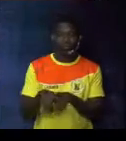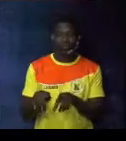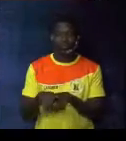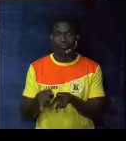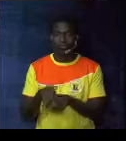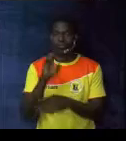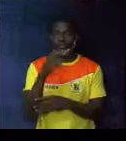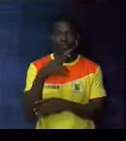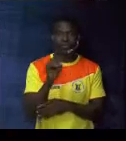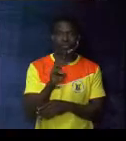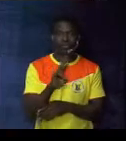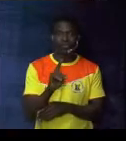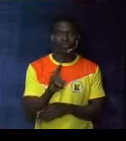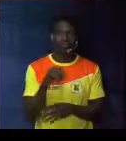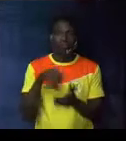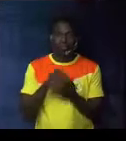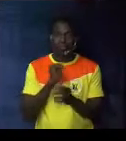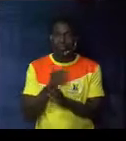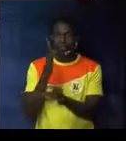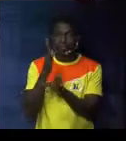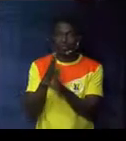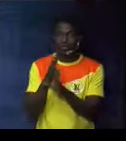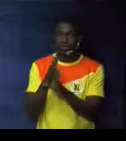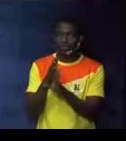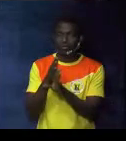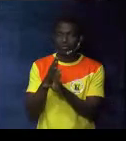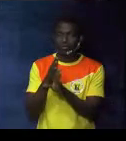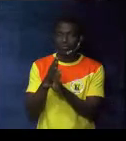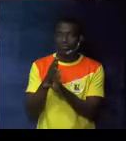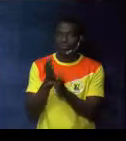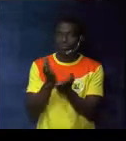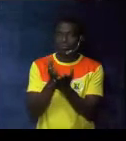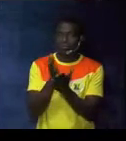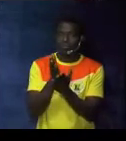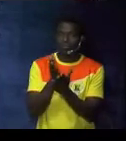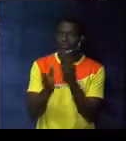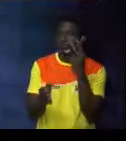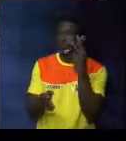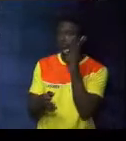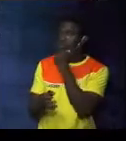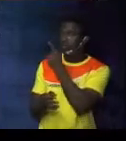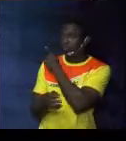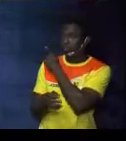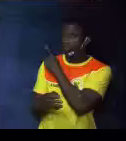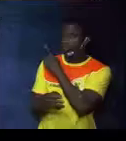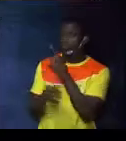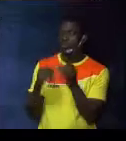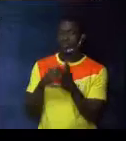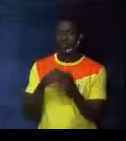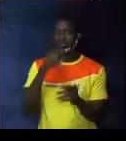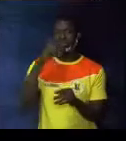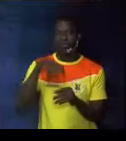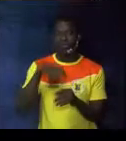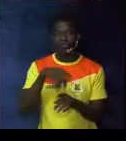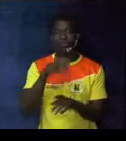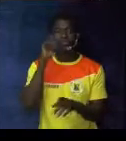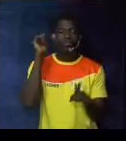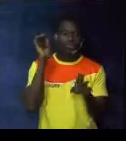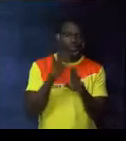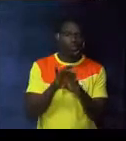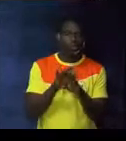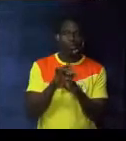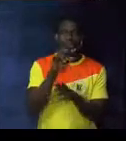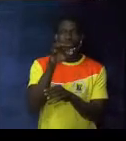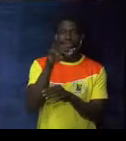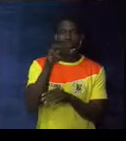chord in mathematics is C-H-O-R-D. And it is a straight line that I draw inside a circle. It must touch the circumference at how